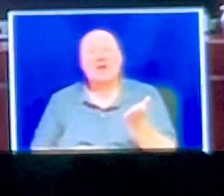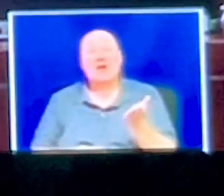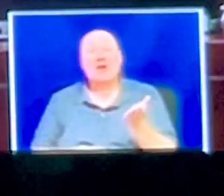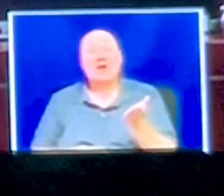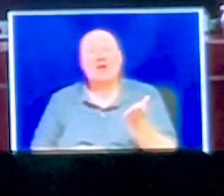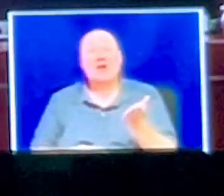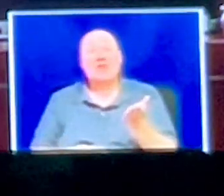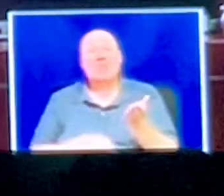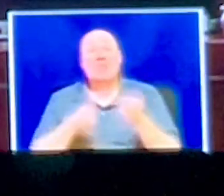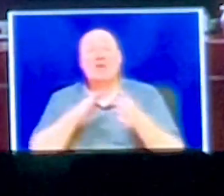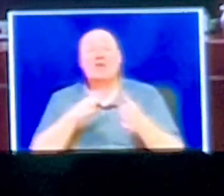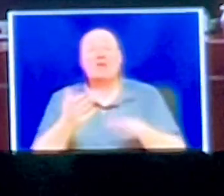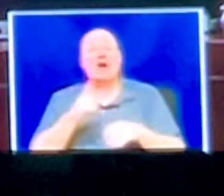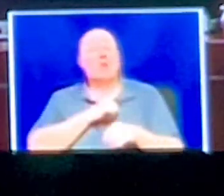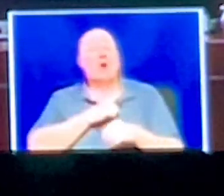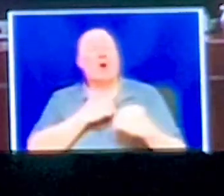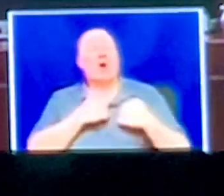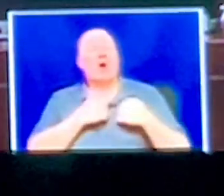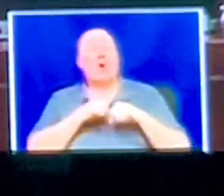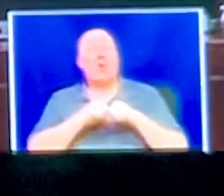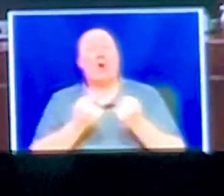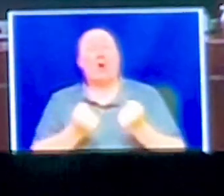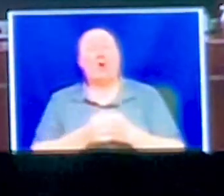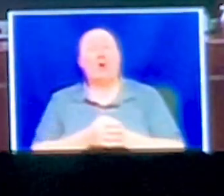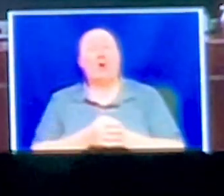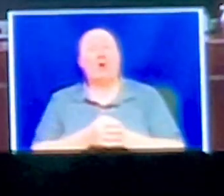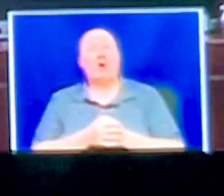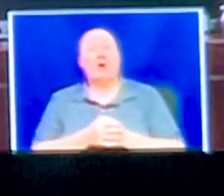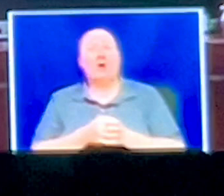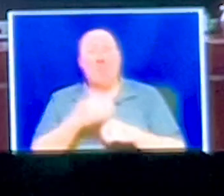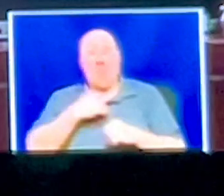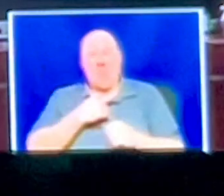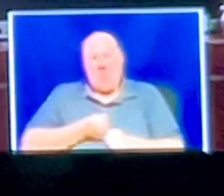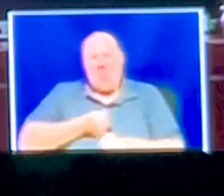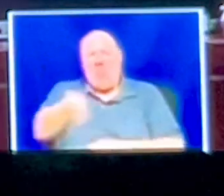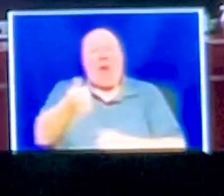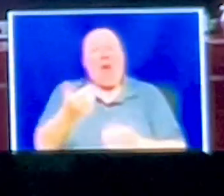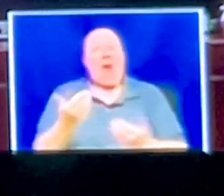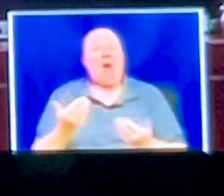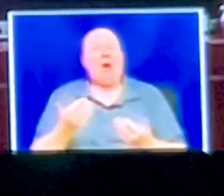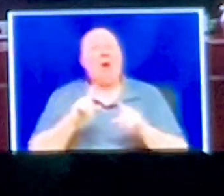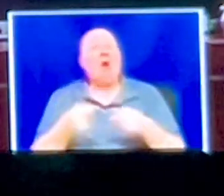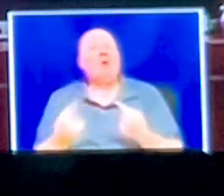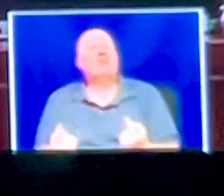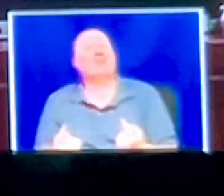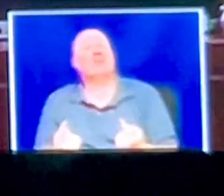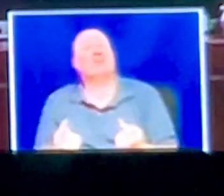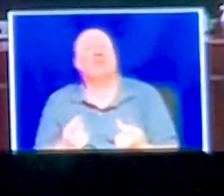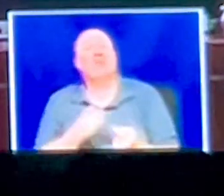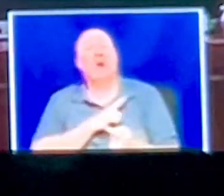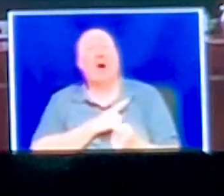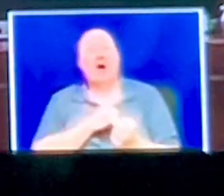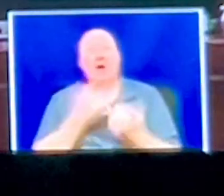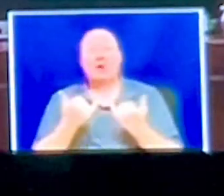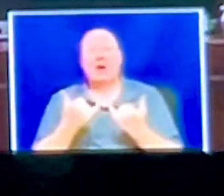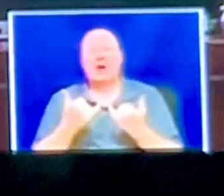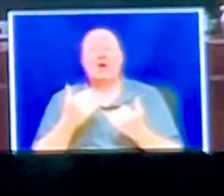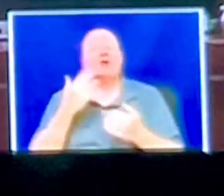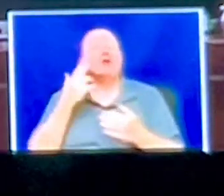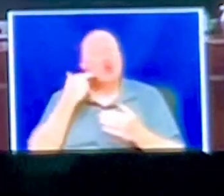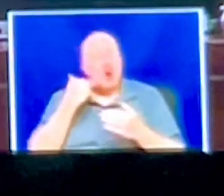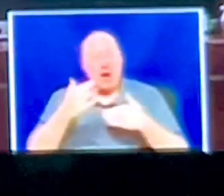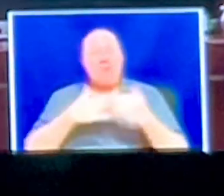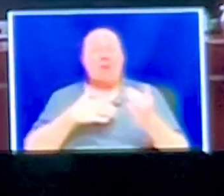died of a broken heart. I have no retribution, because today I'm part of seeking to build a